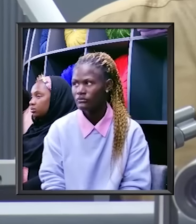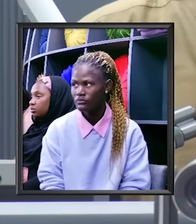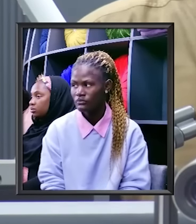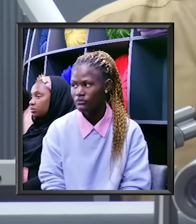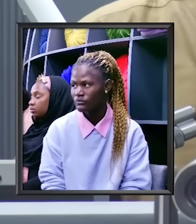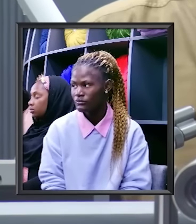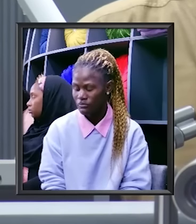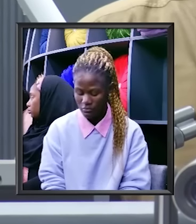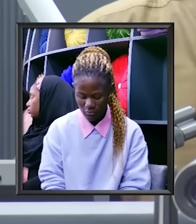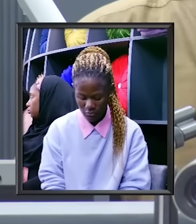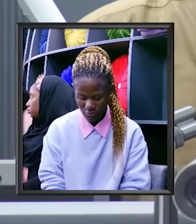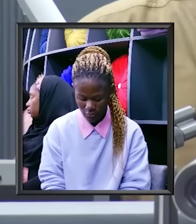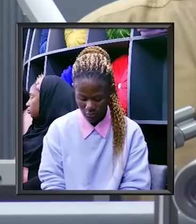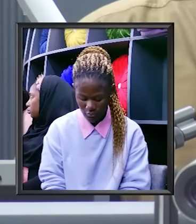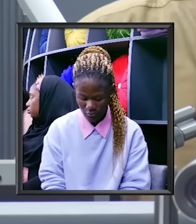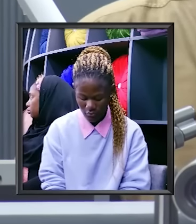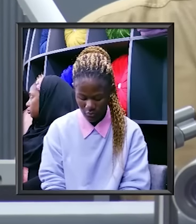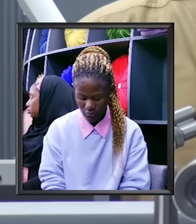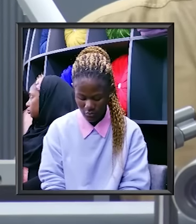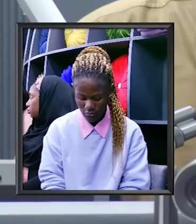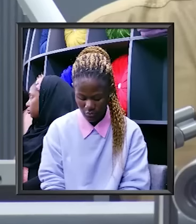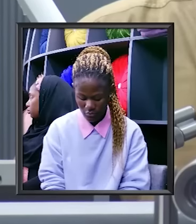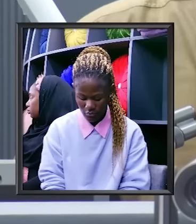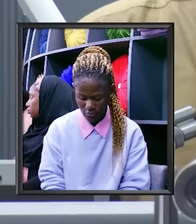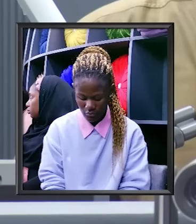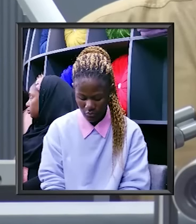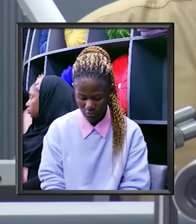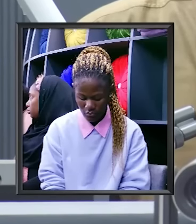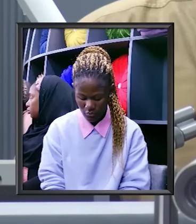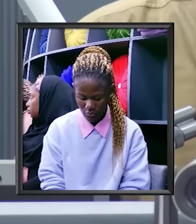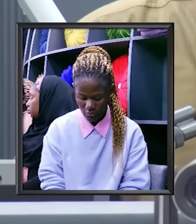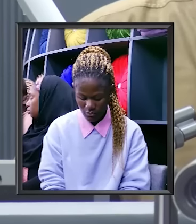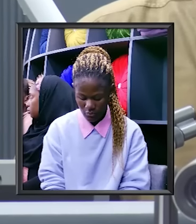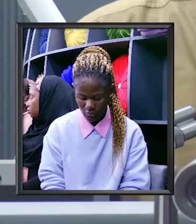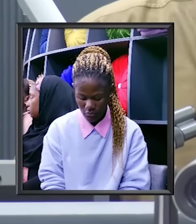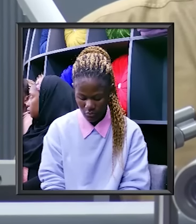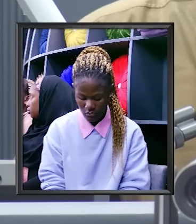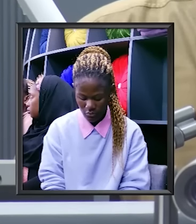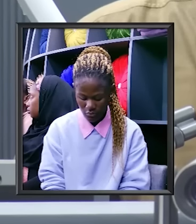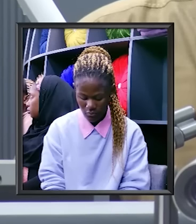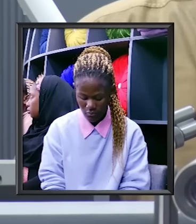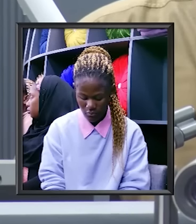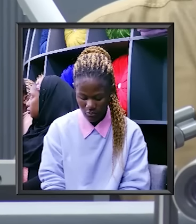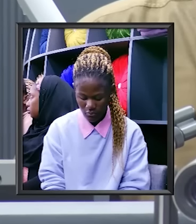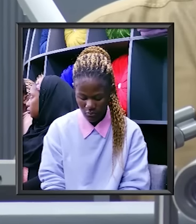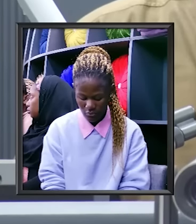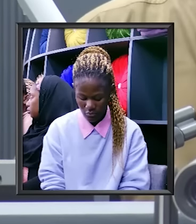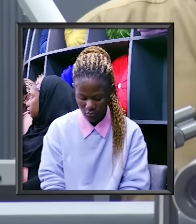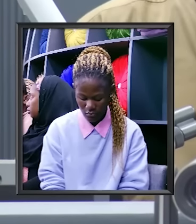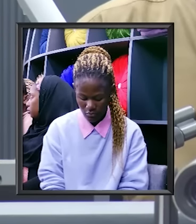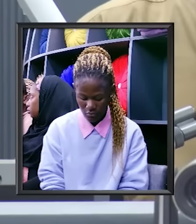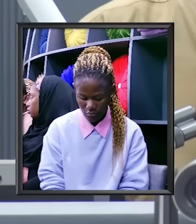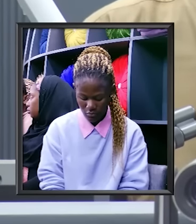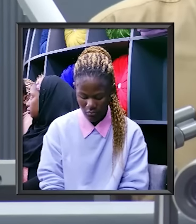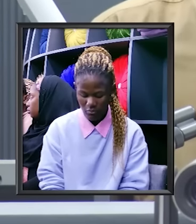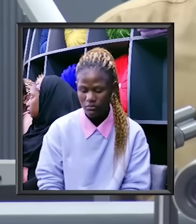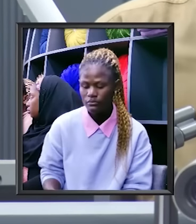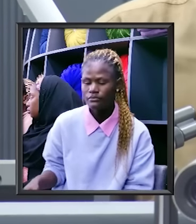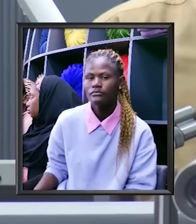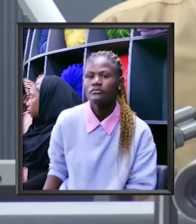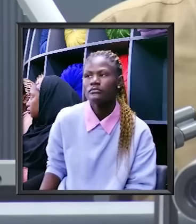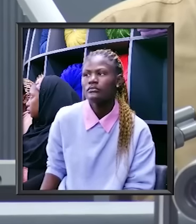withdraw. So when the thing happened, I called the security man, he said, now wow. I said, what